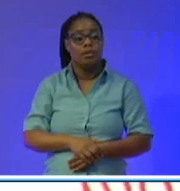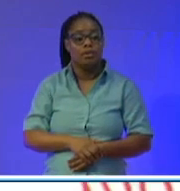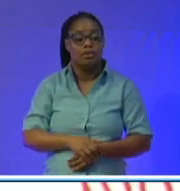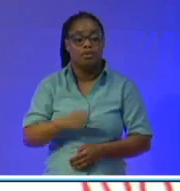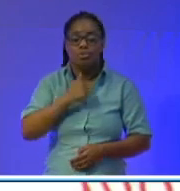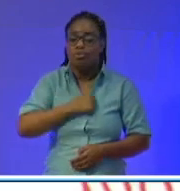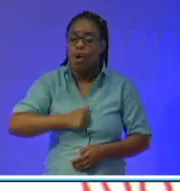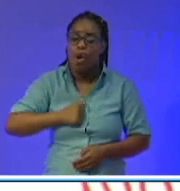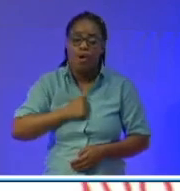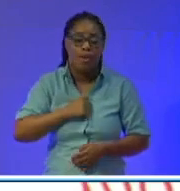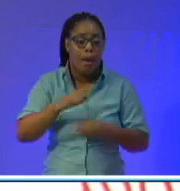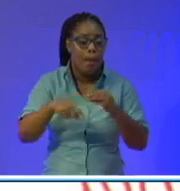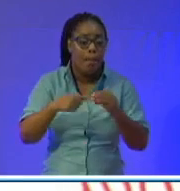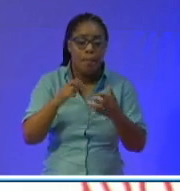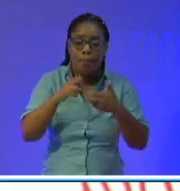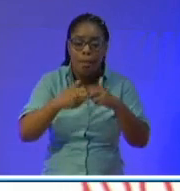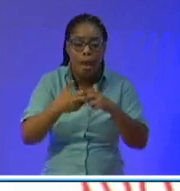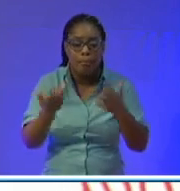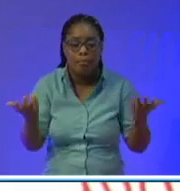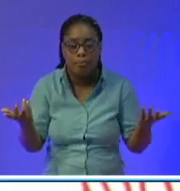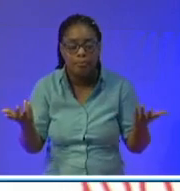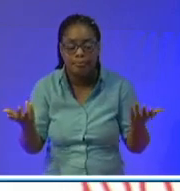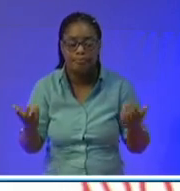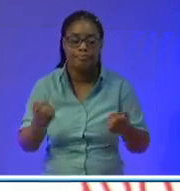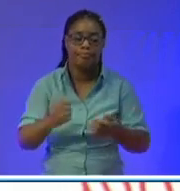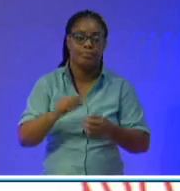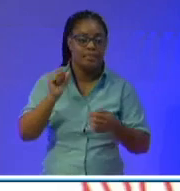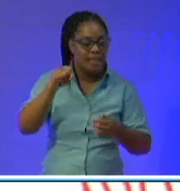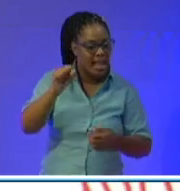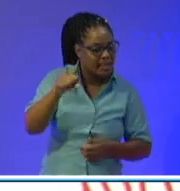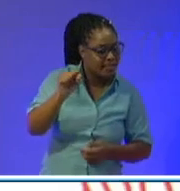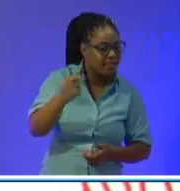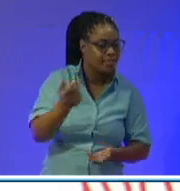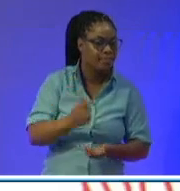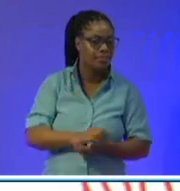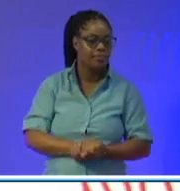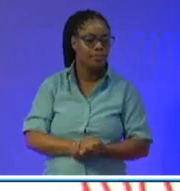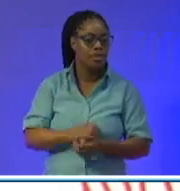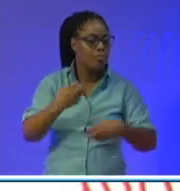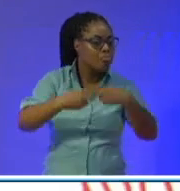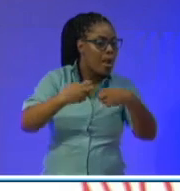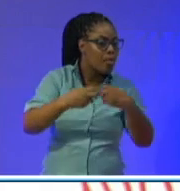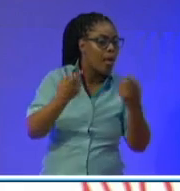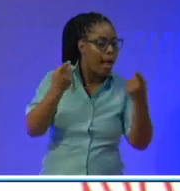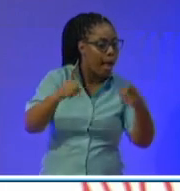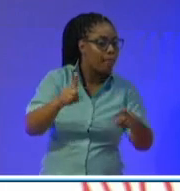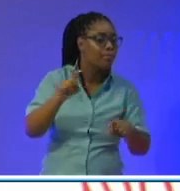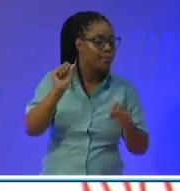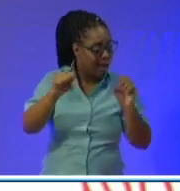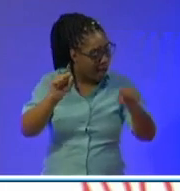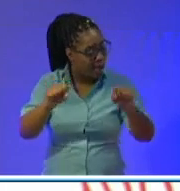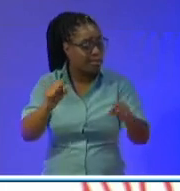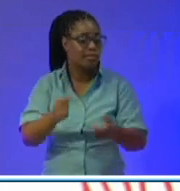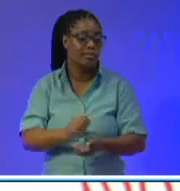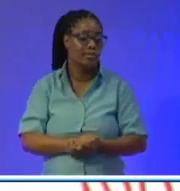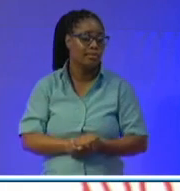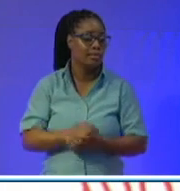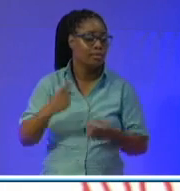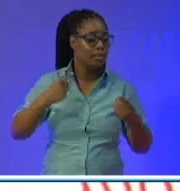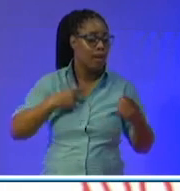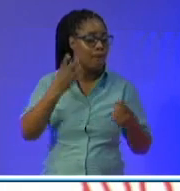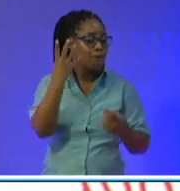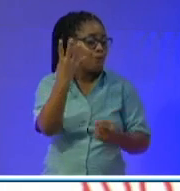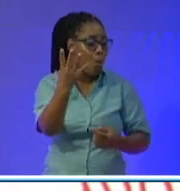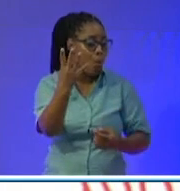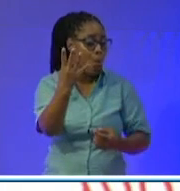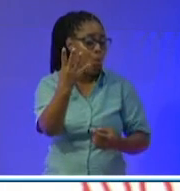Sorry about that, Richard. Yes, so in terms of complications, so we've actually had 4